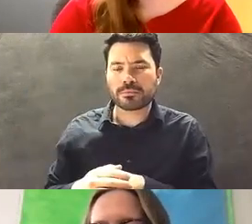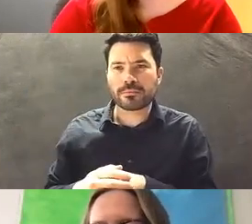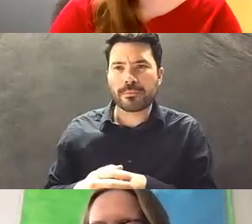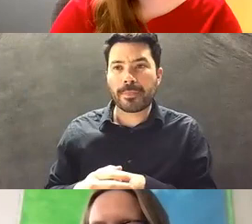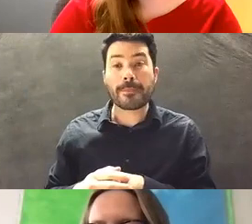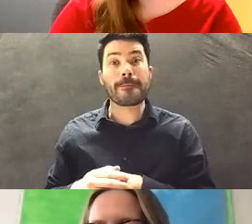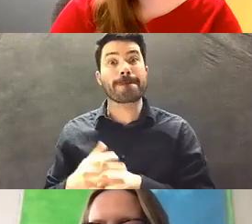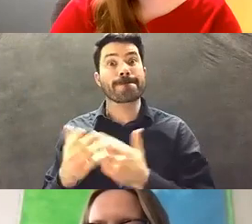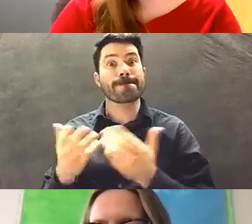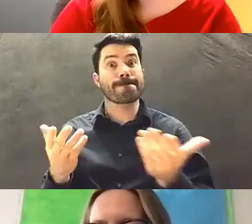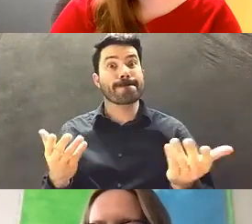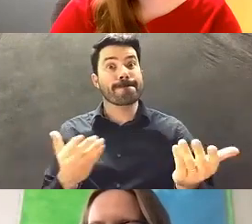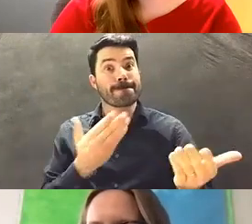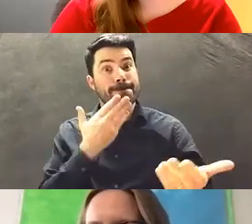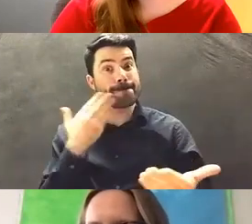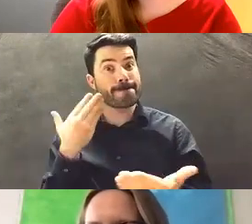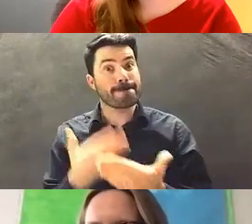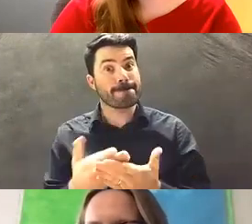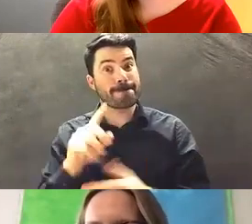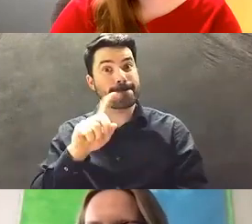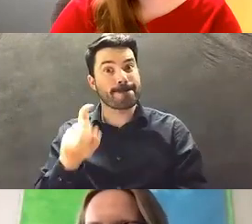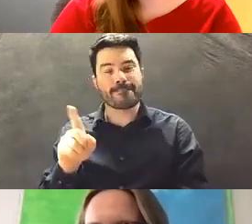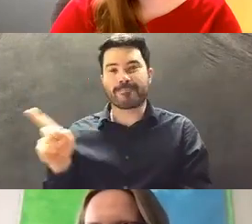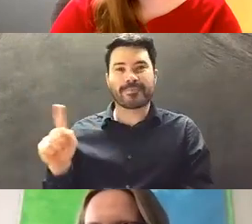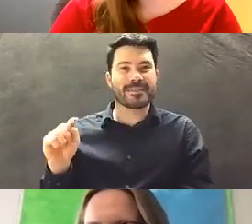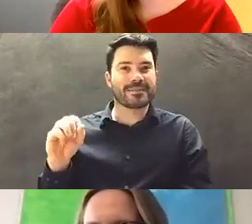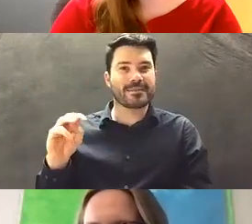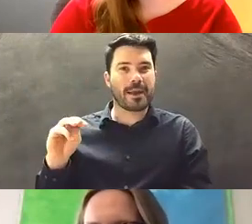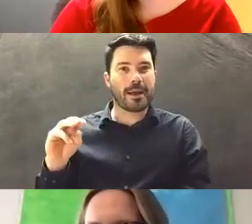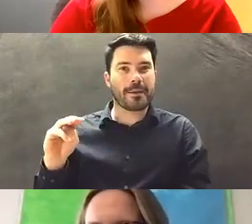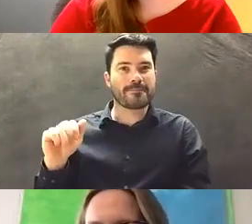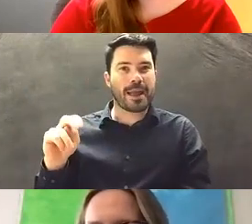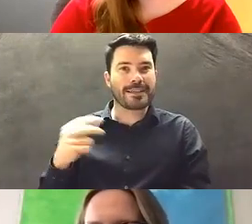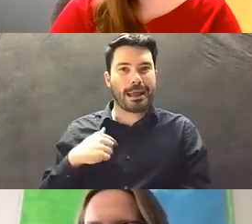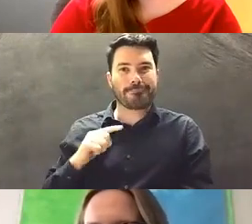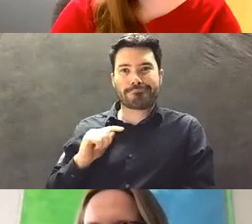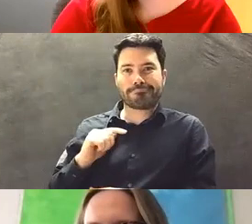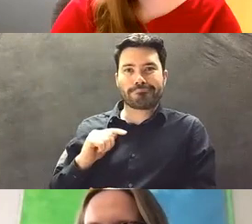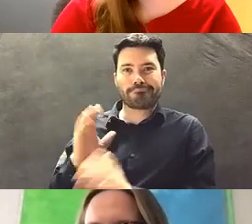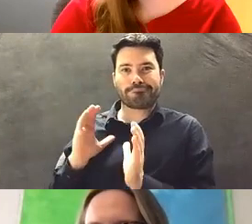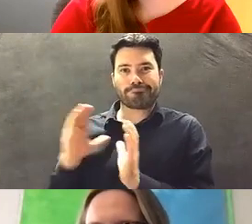Oh, that is a good question for my friend Tom Mann. So I will have to defer. I'm not sure.